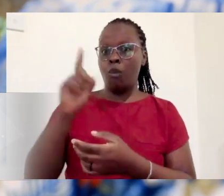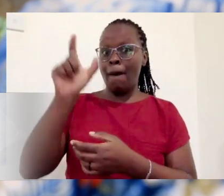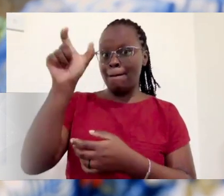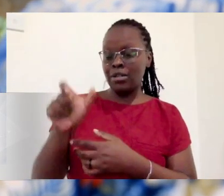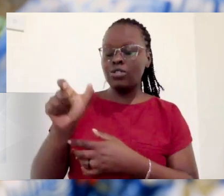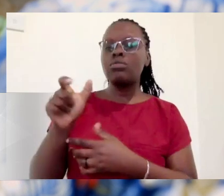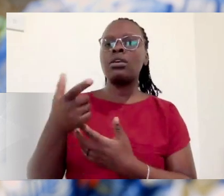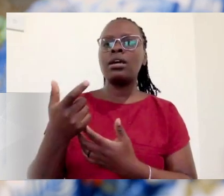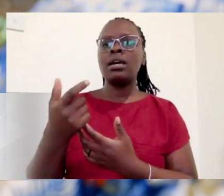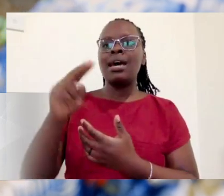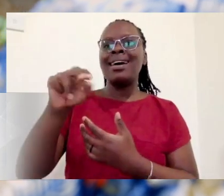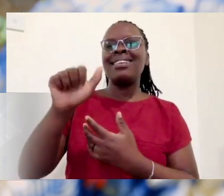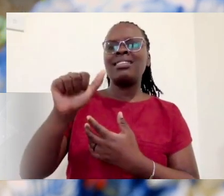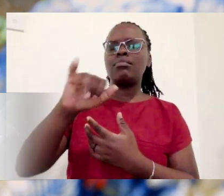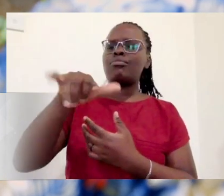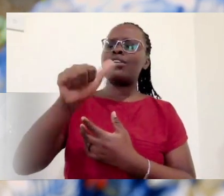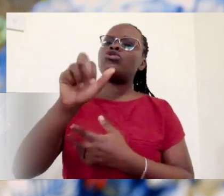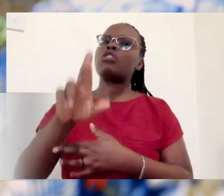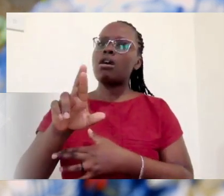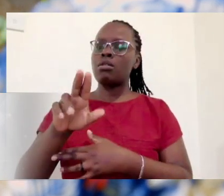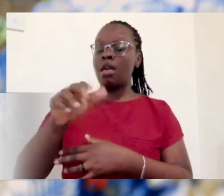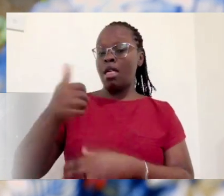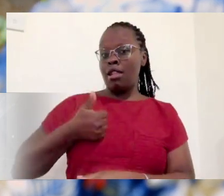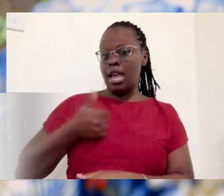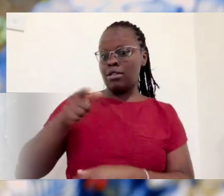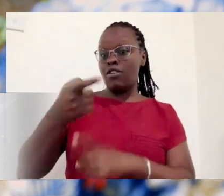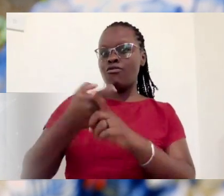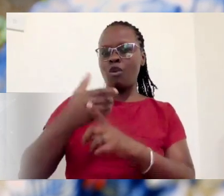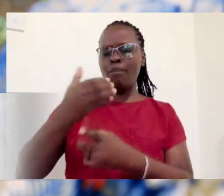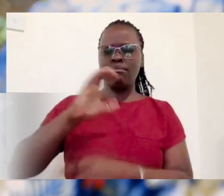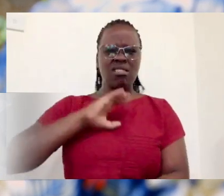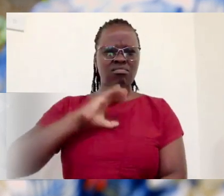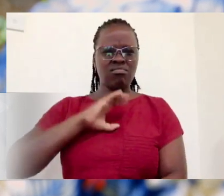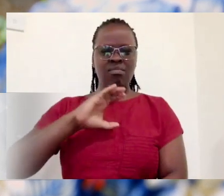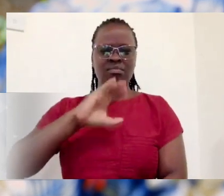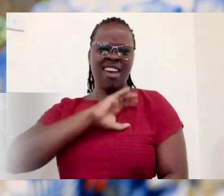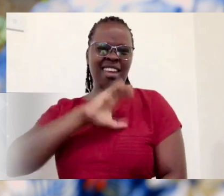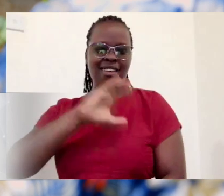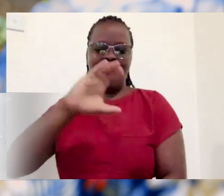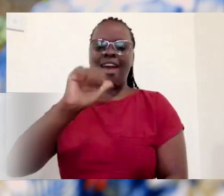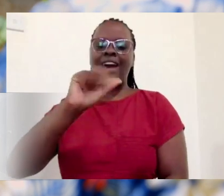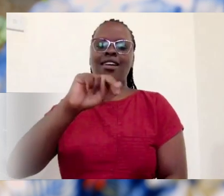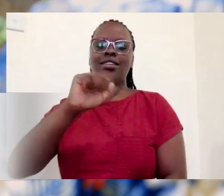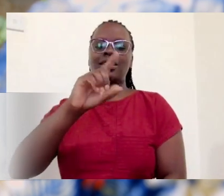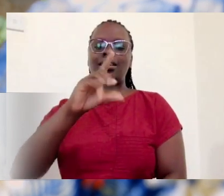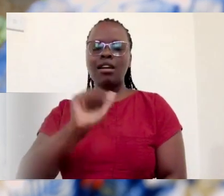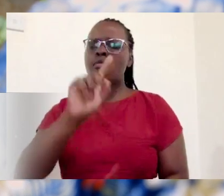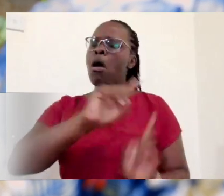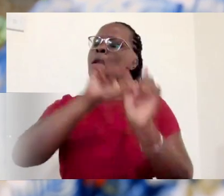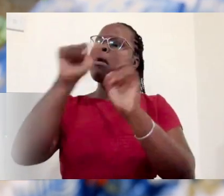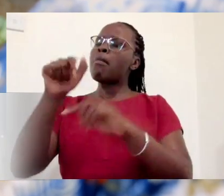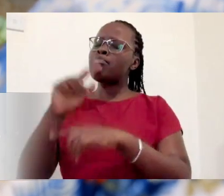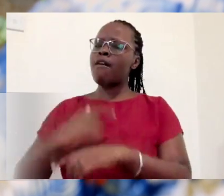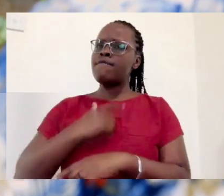by our founder, Nina Chang, who is a Canadian lady who came to Kenya to volunteer in one of the vocational training